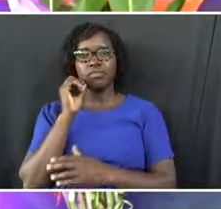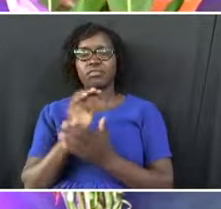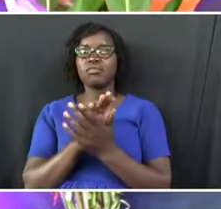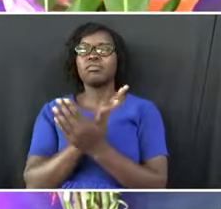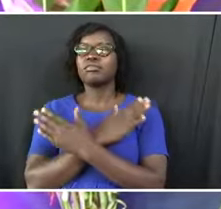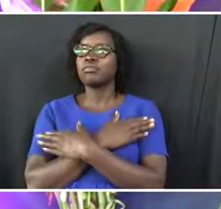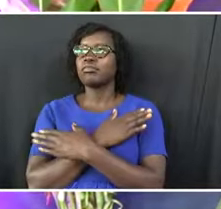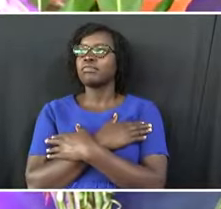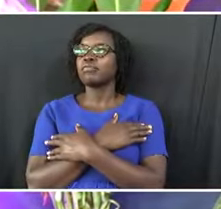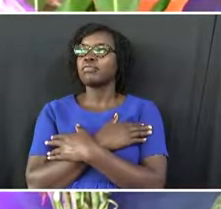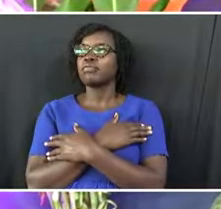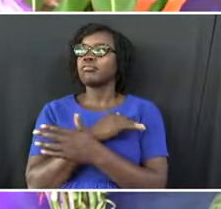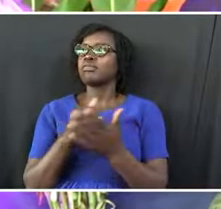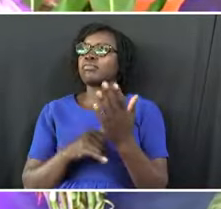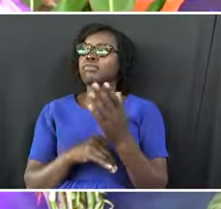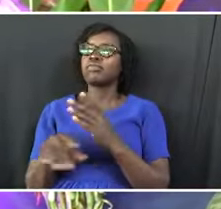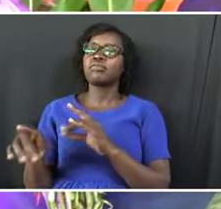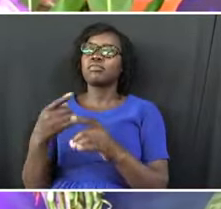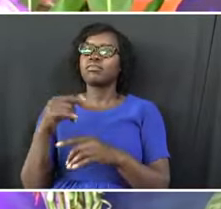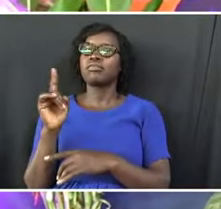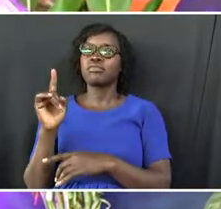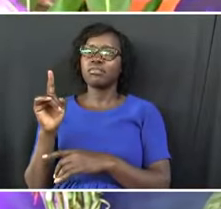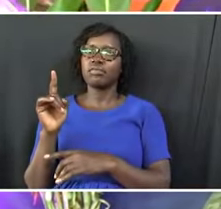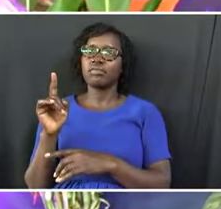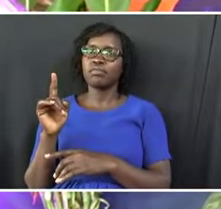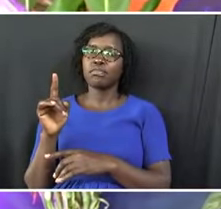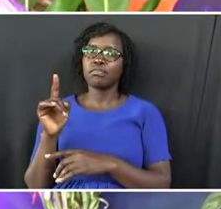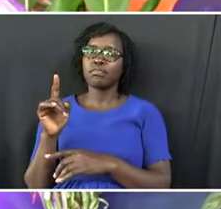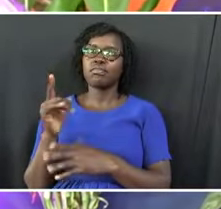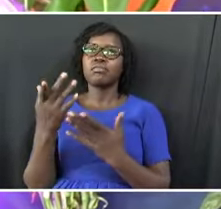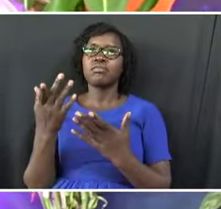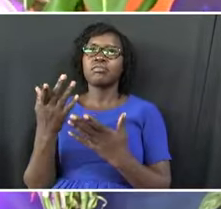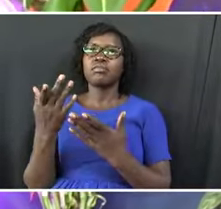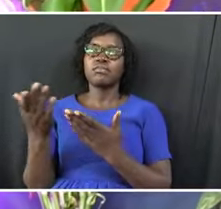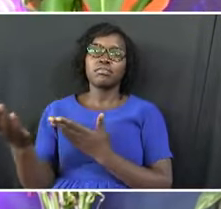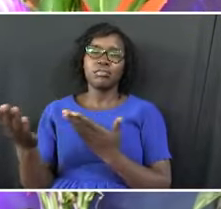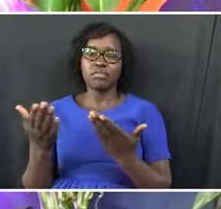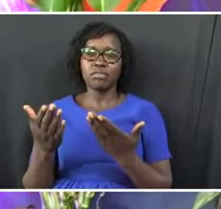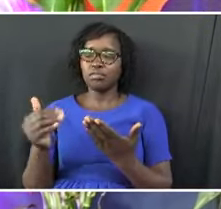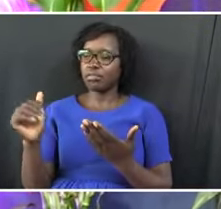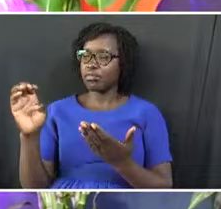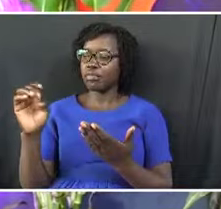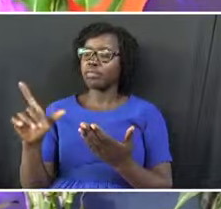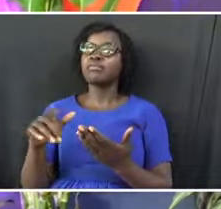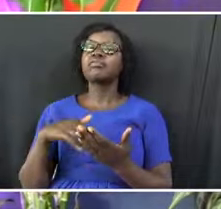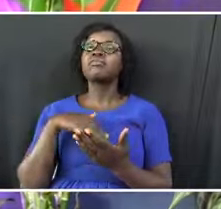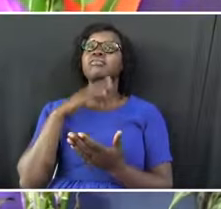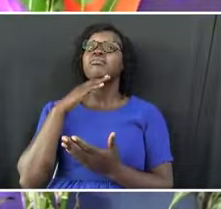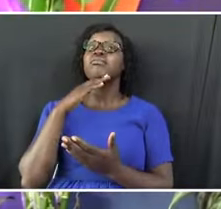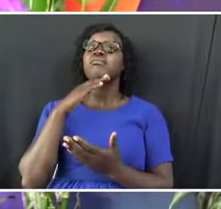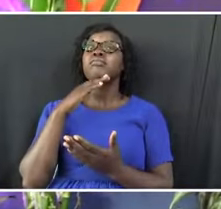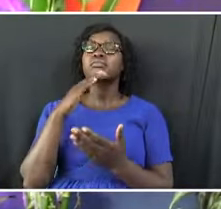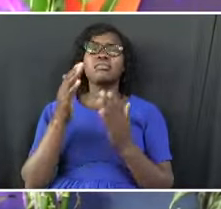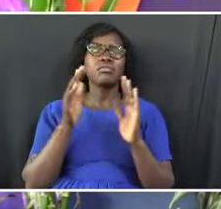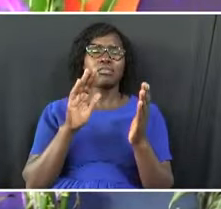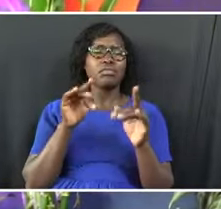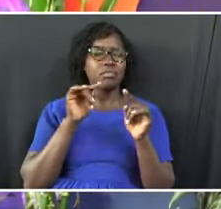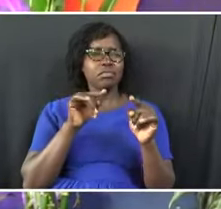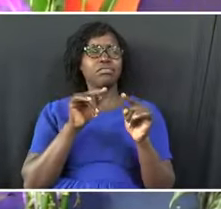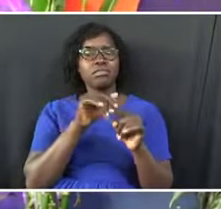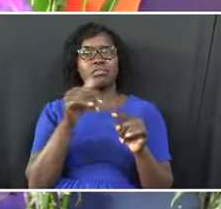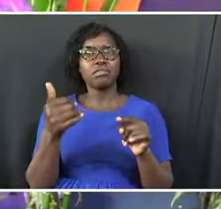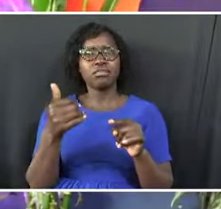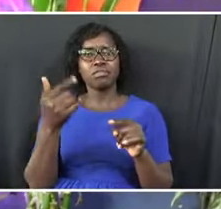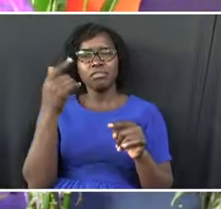Friend, just doing what is right costed the life of Abel. We always blame others for